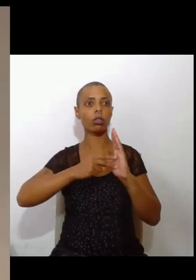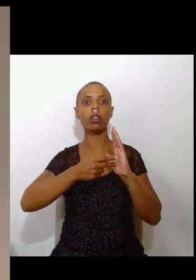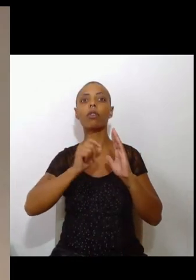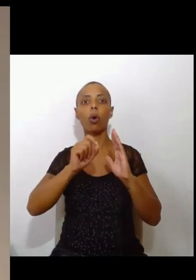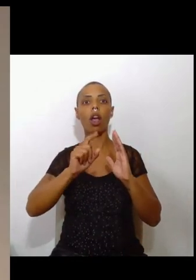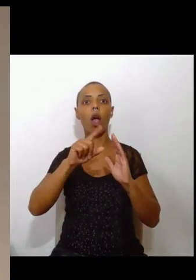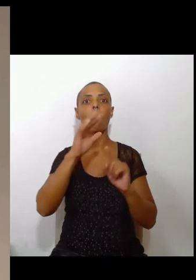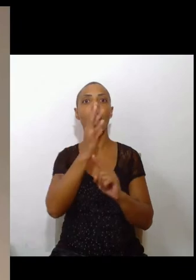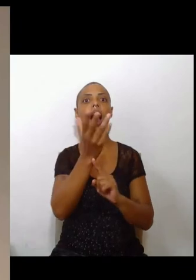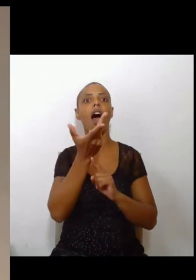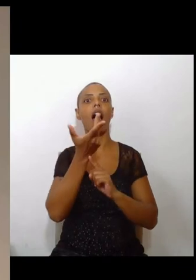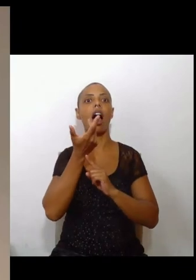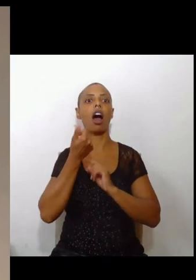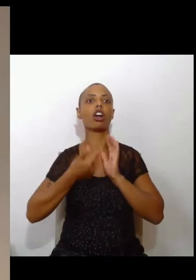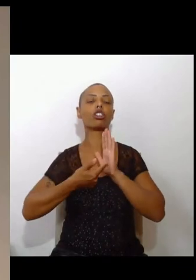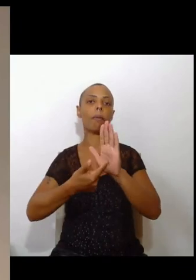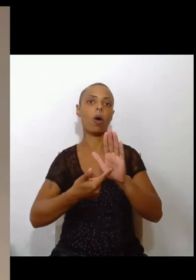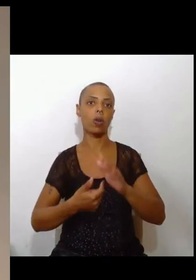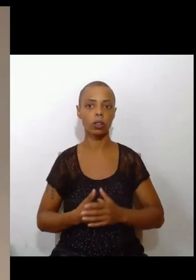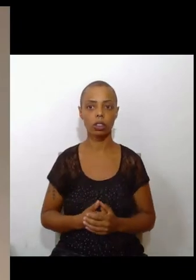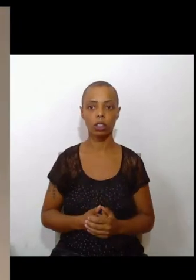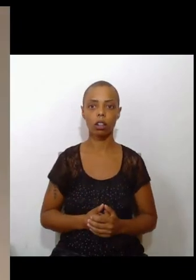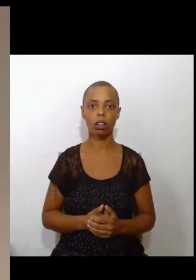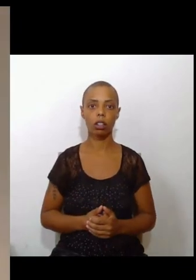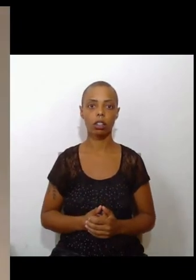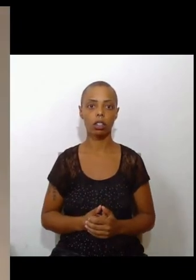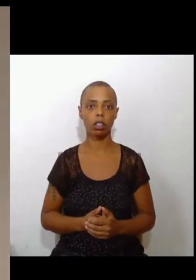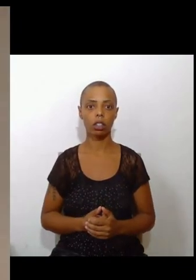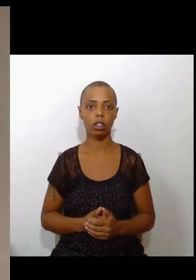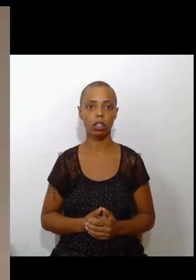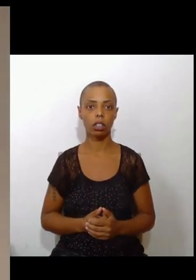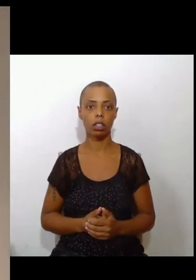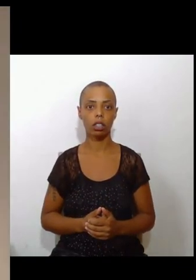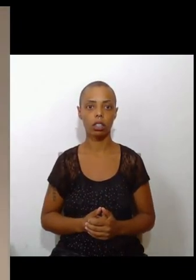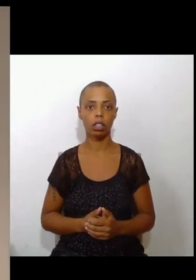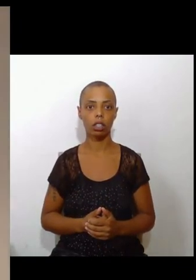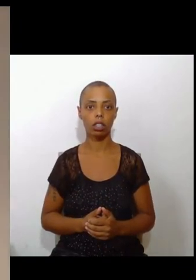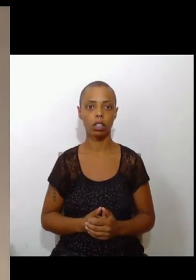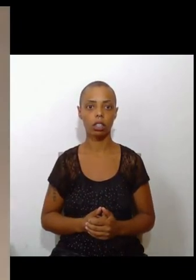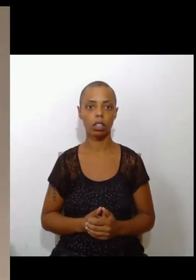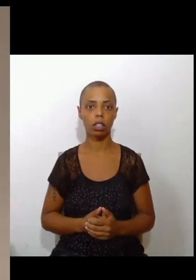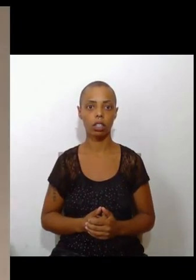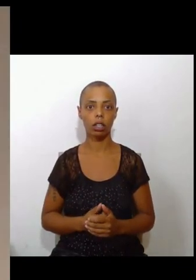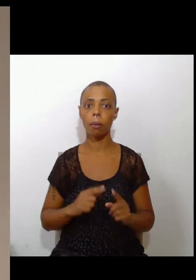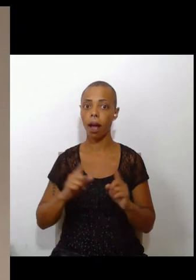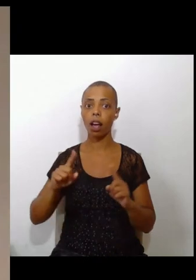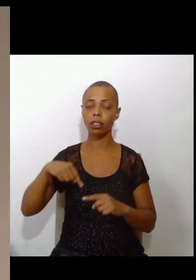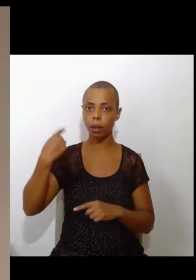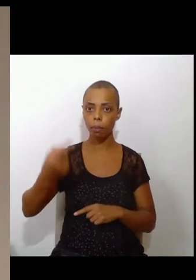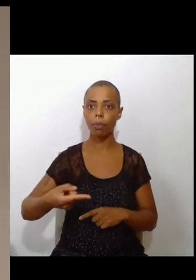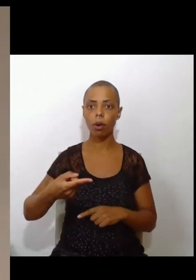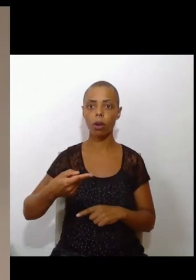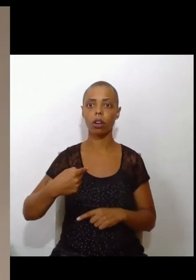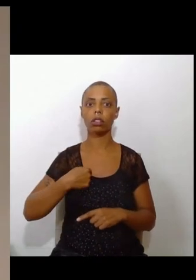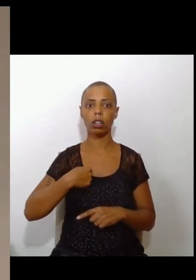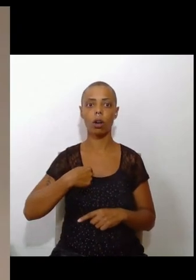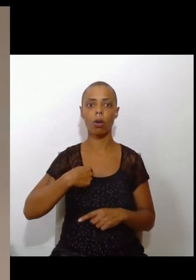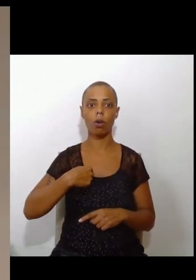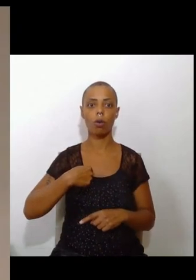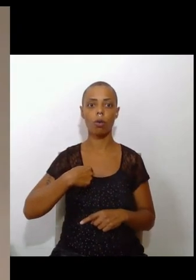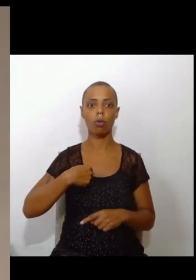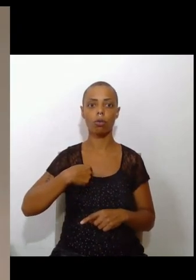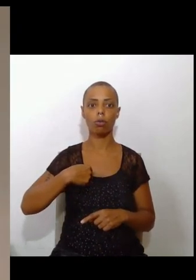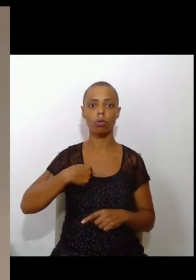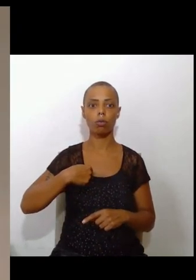at that moment it was just the name of a piece of work however later on